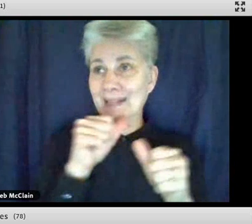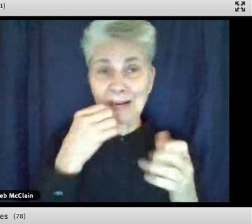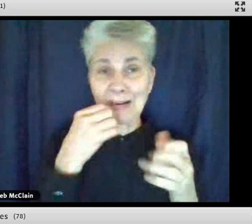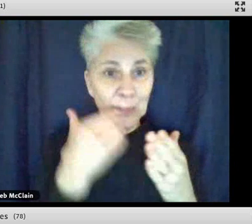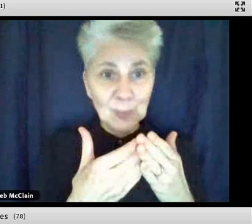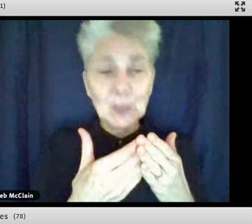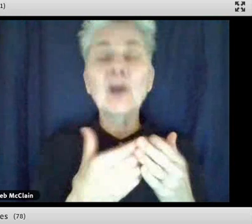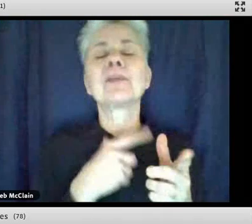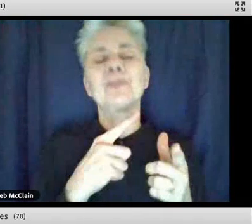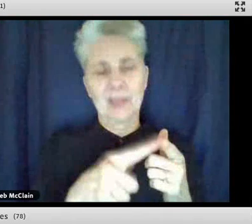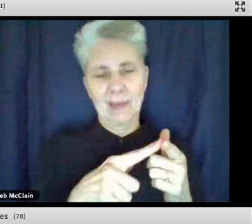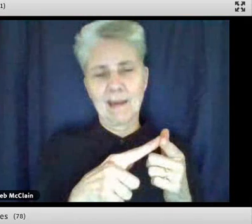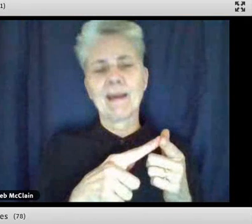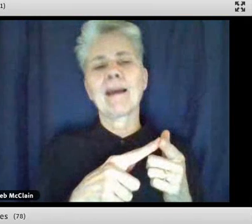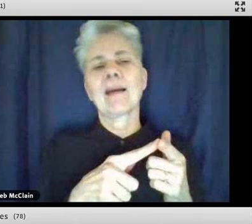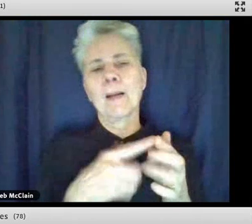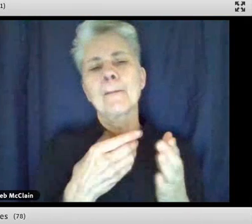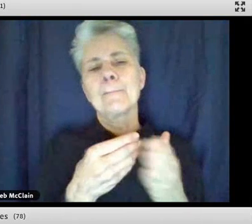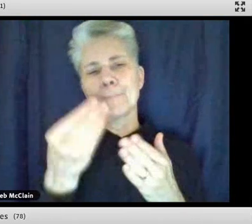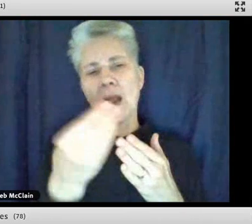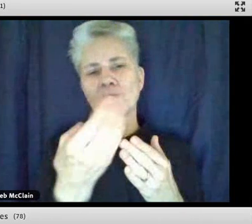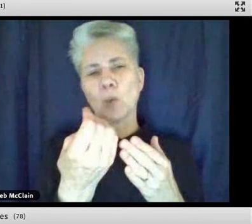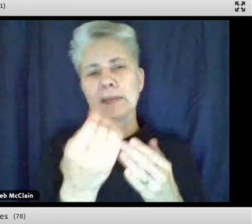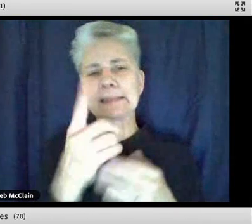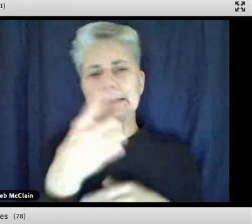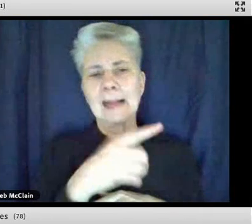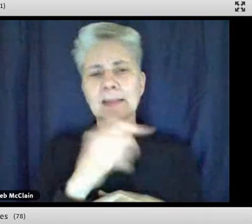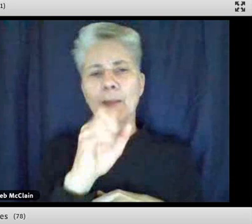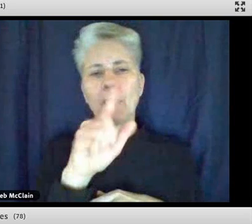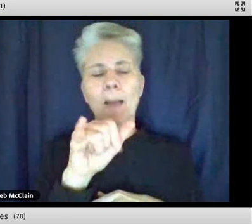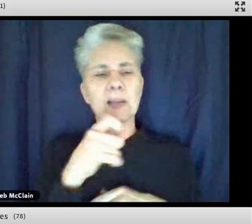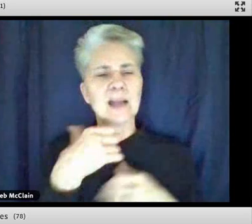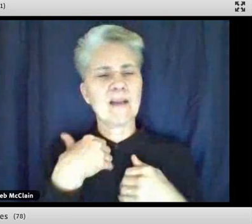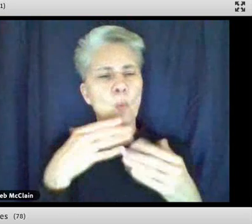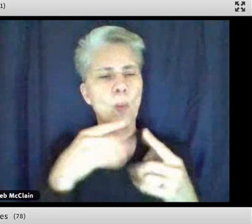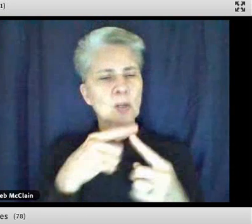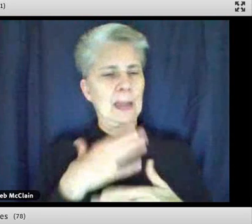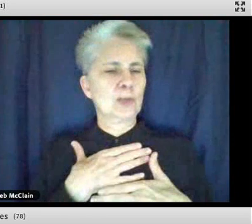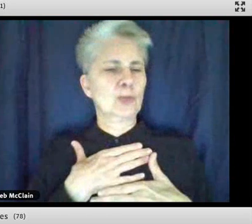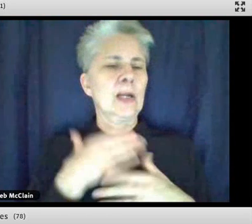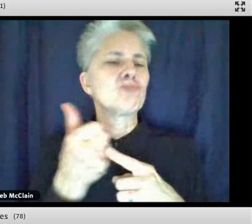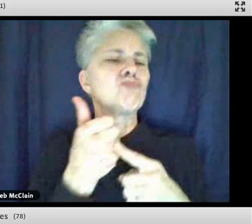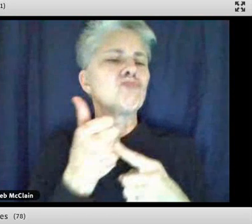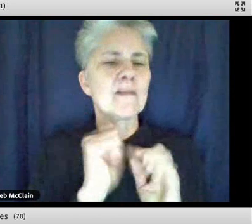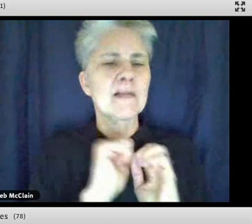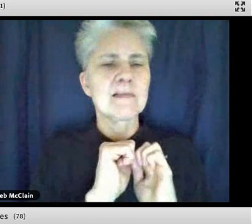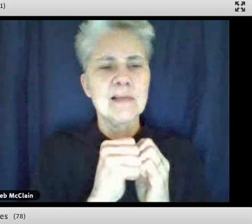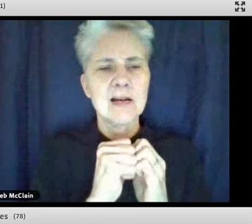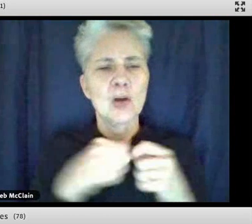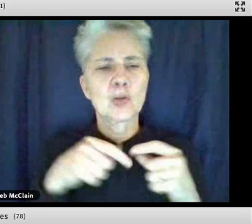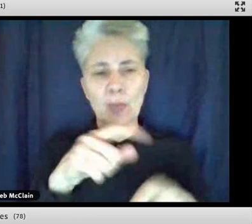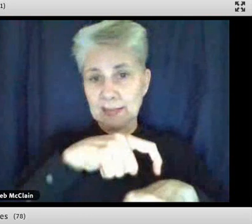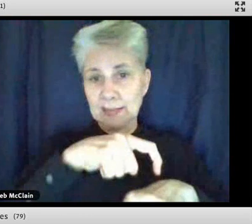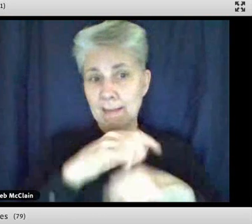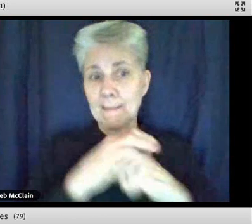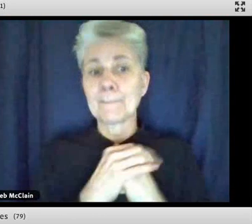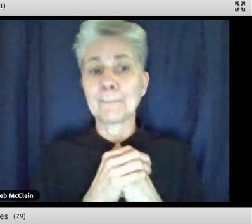good, you need a 14-day supply. You want to have a way to be entertained during this time,